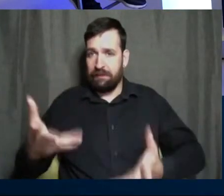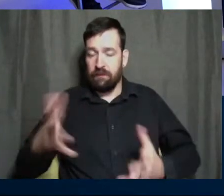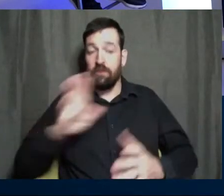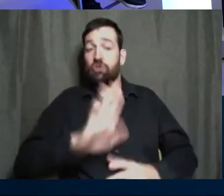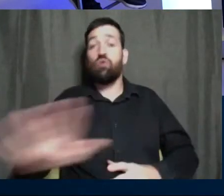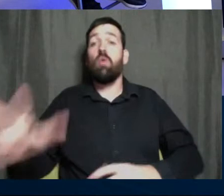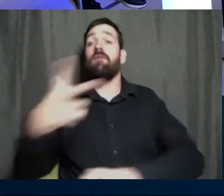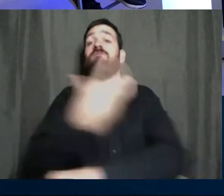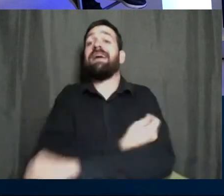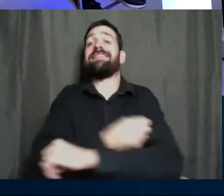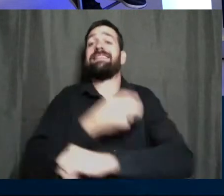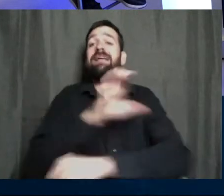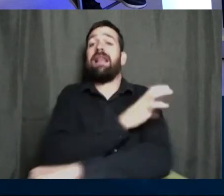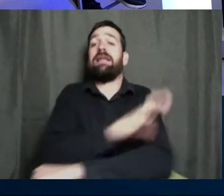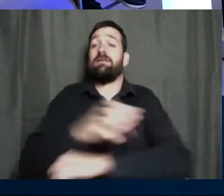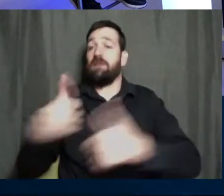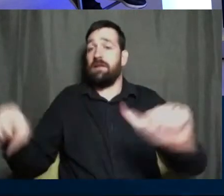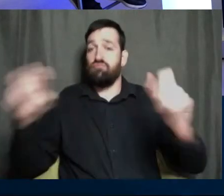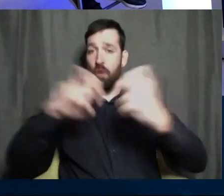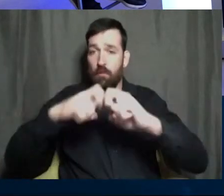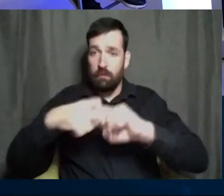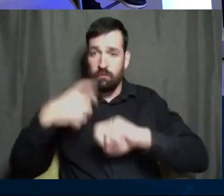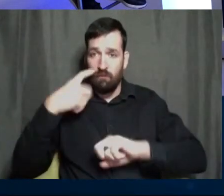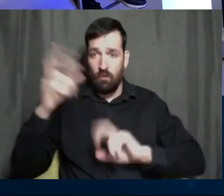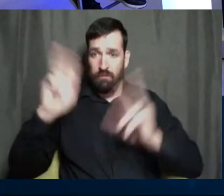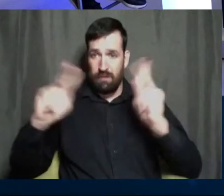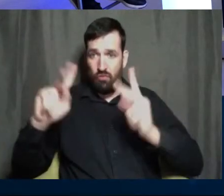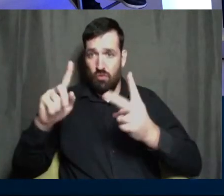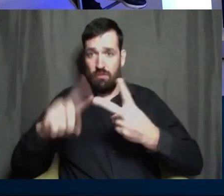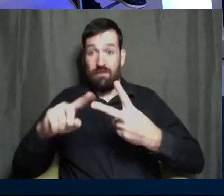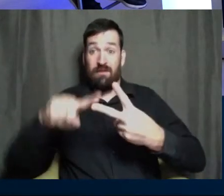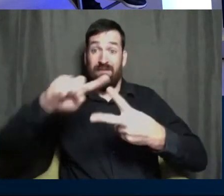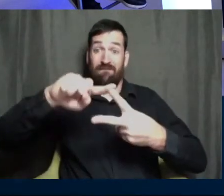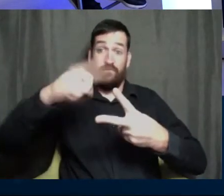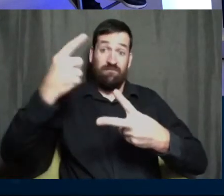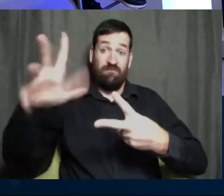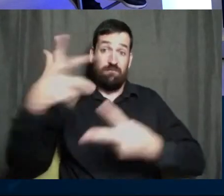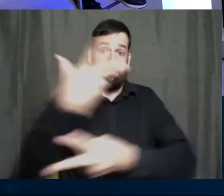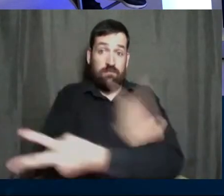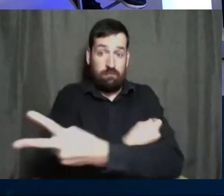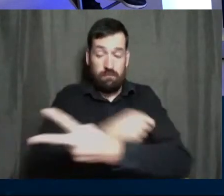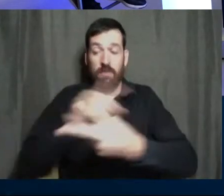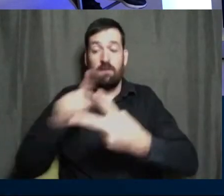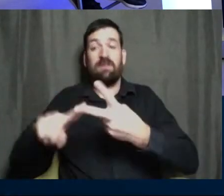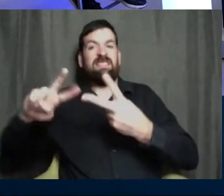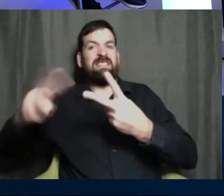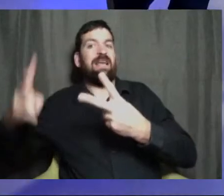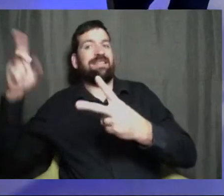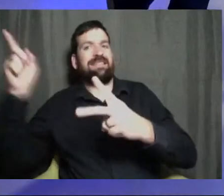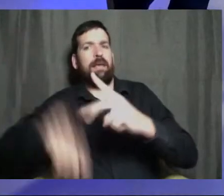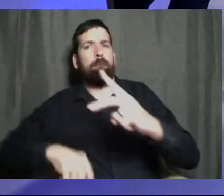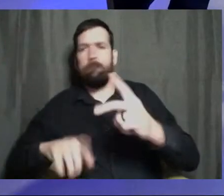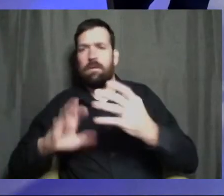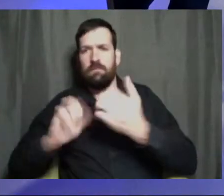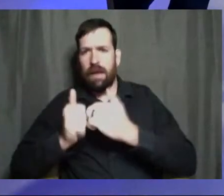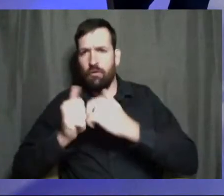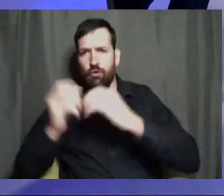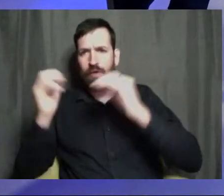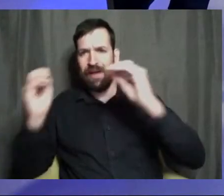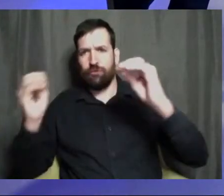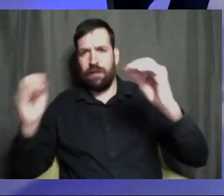any problems as far as people skipping their second dose? What are you doing to mitigate that? How do you educate that it's important to come back for the second